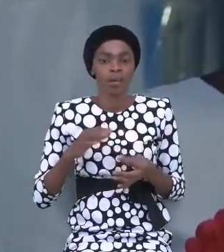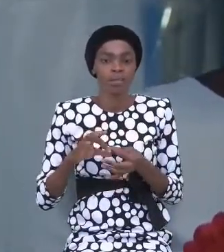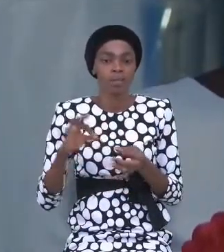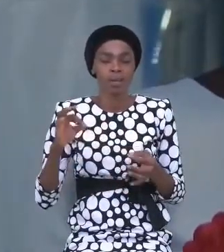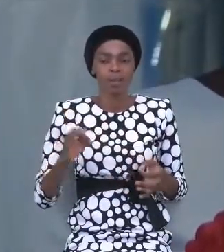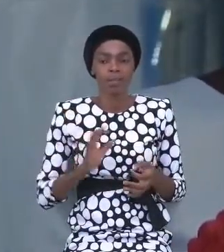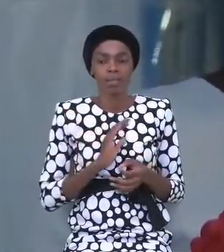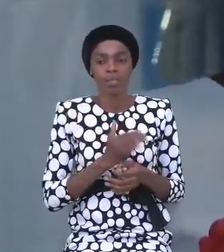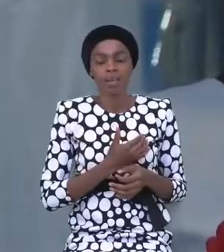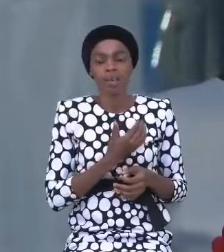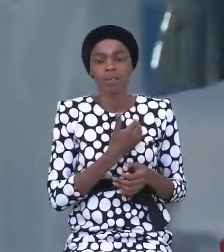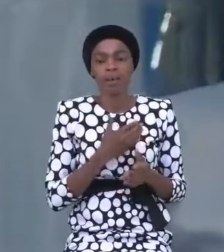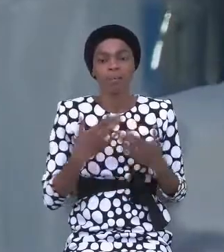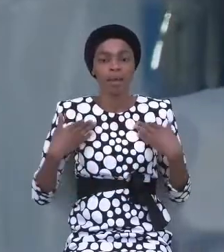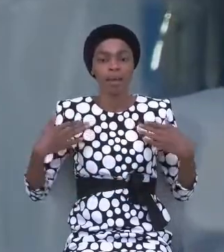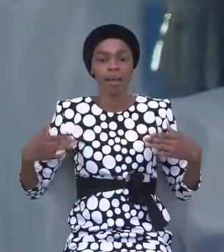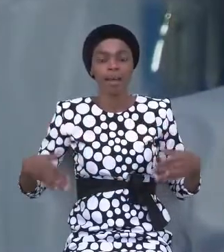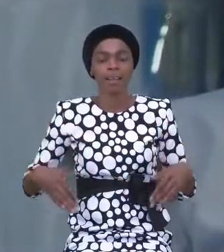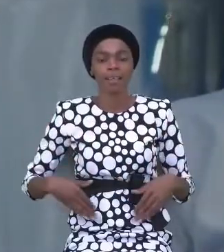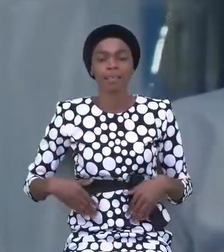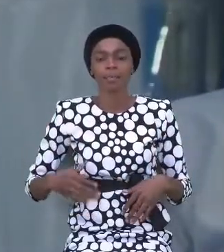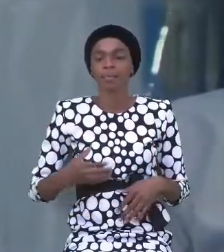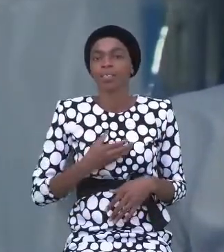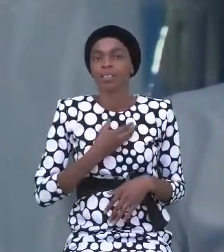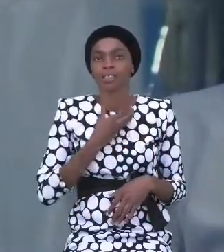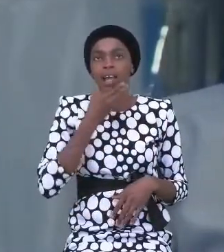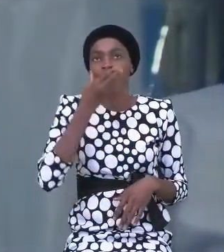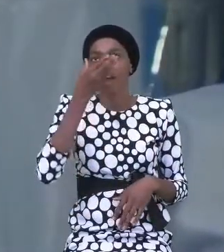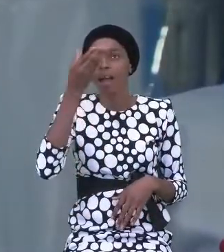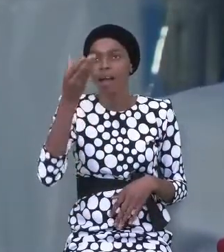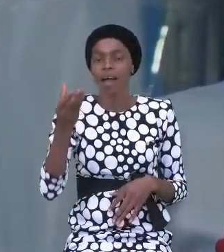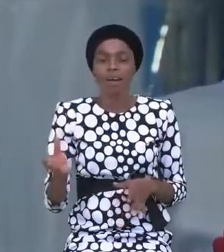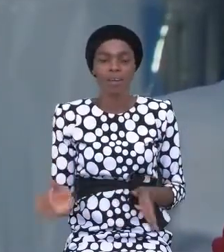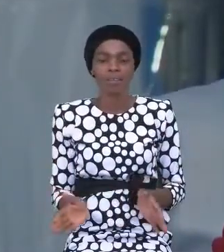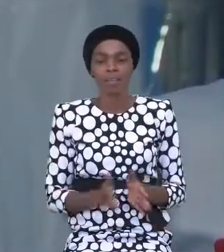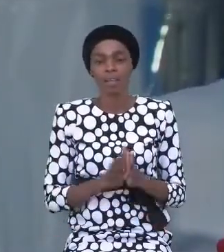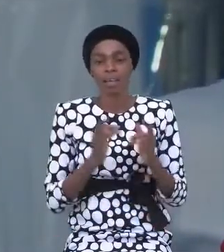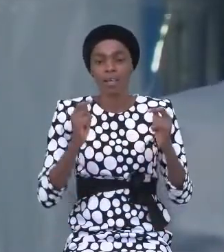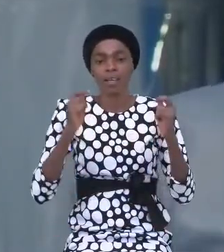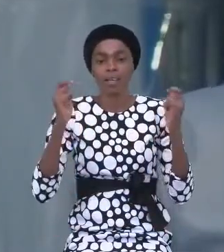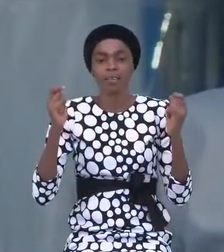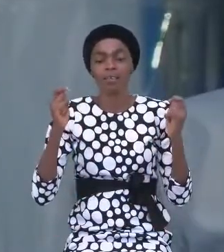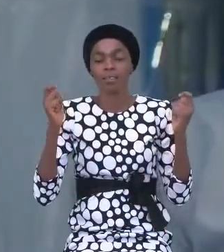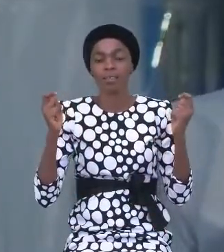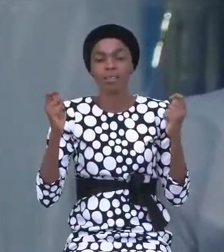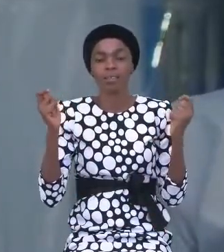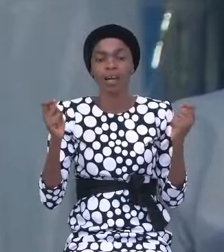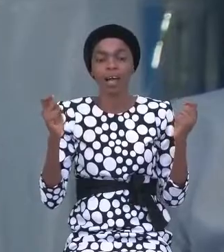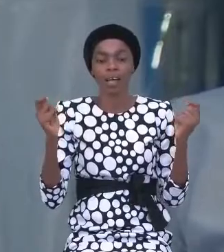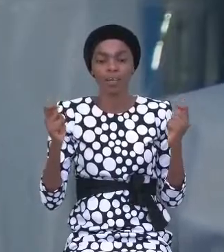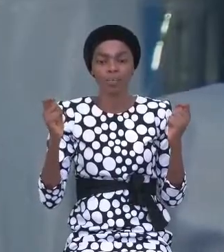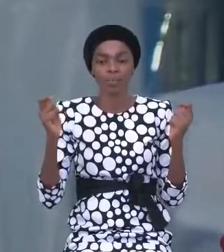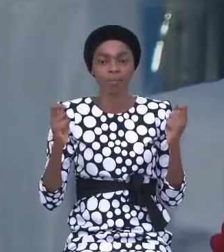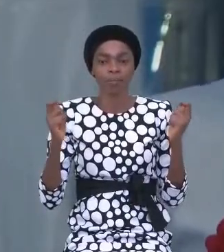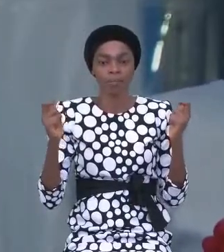my spirit, soul, and body. Shout hallelujah,